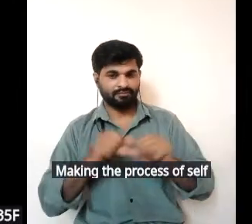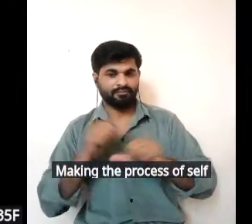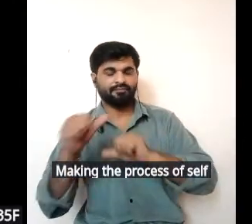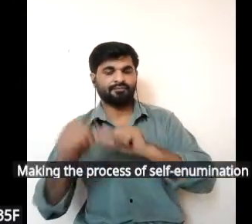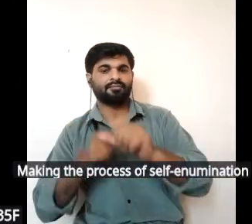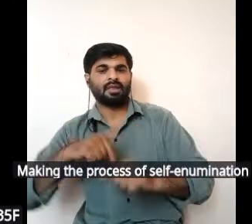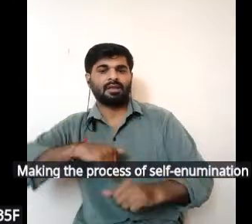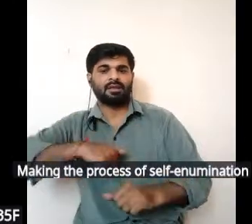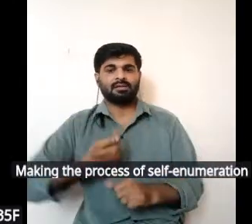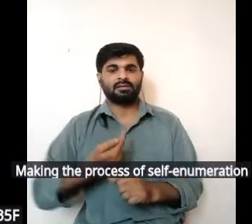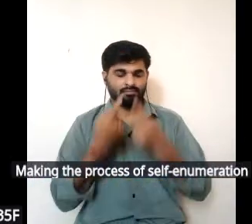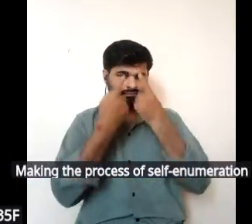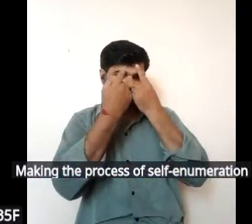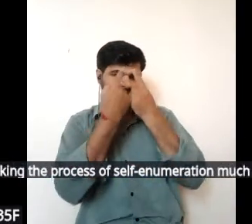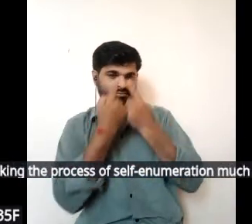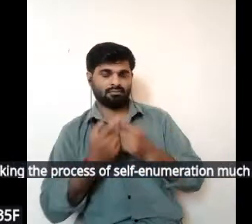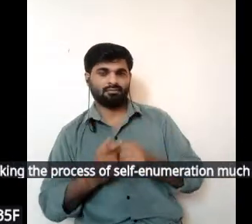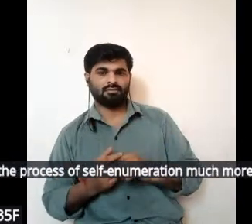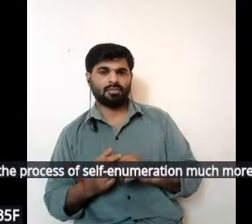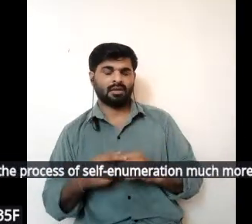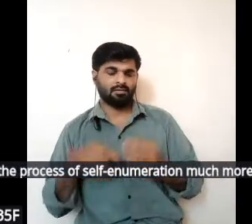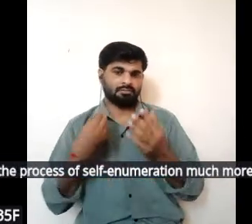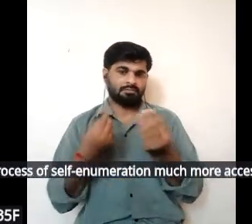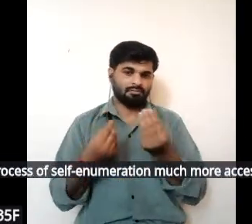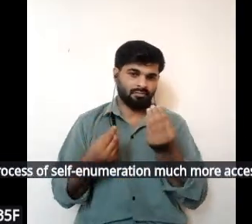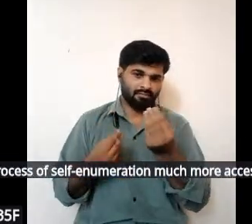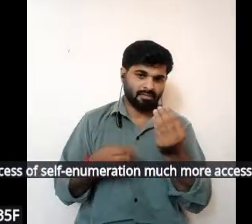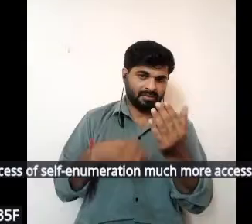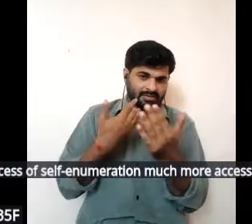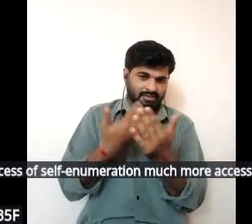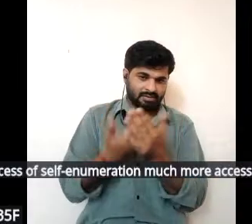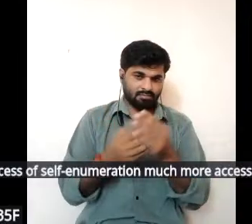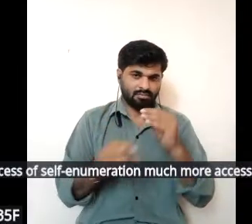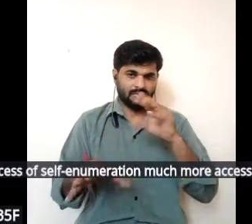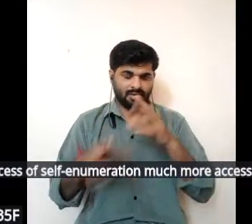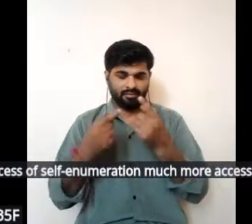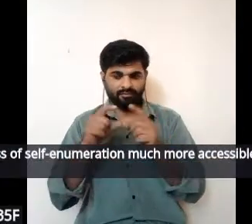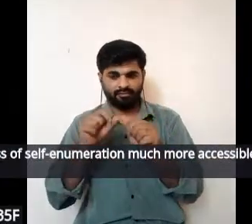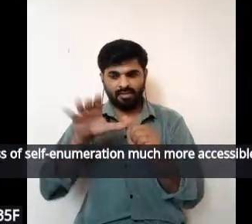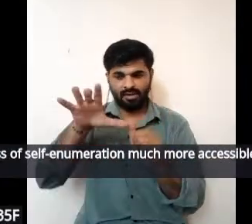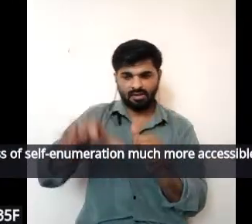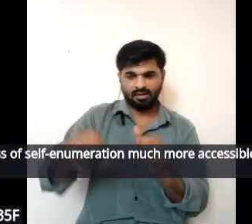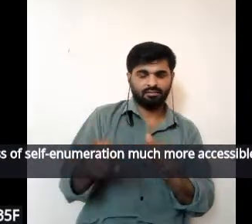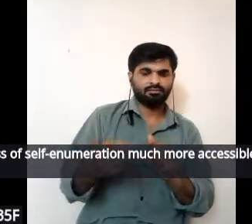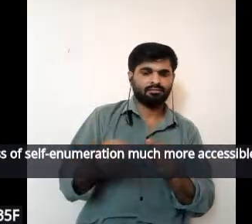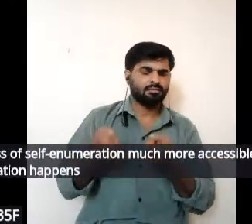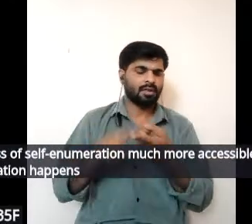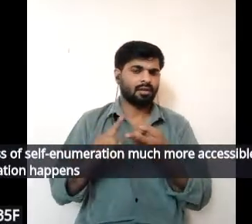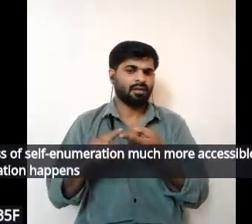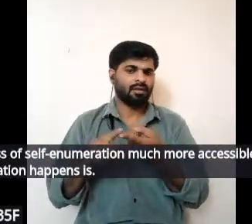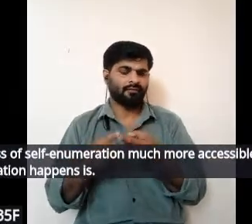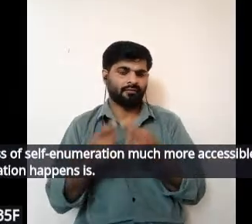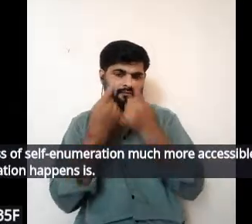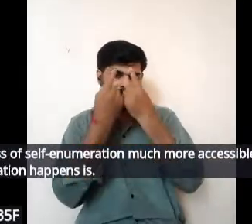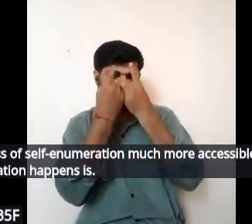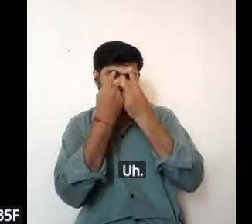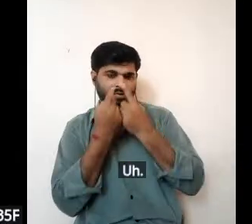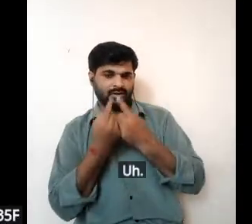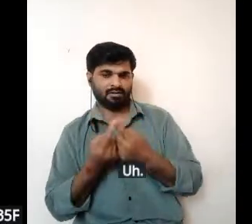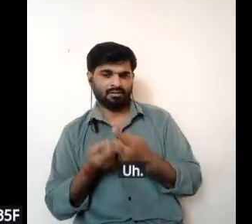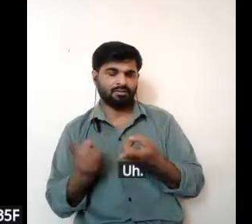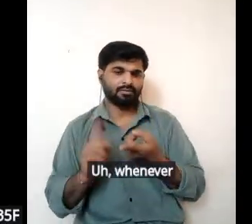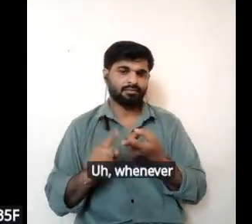enumeration much more accessible and inclusive. And how the validation happens is